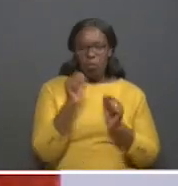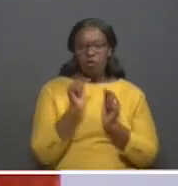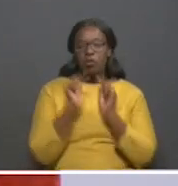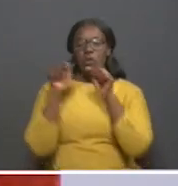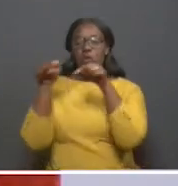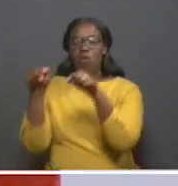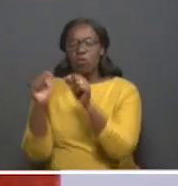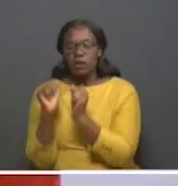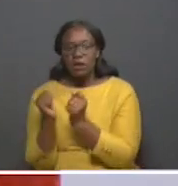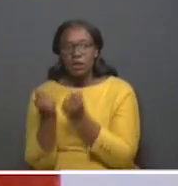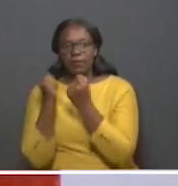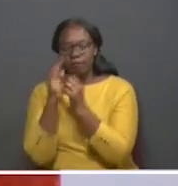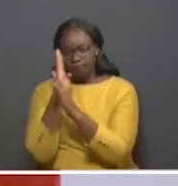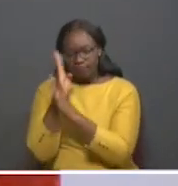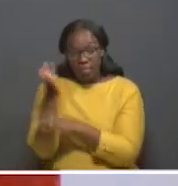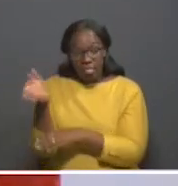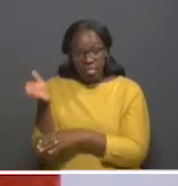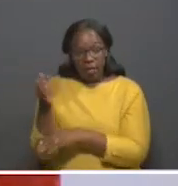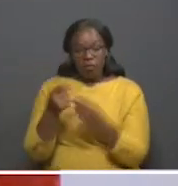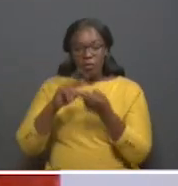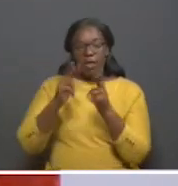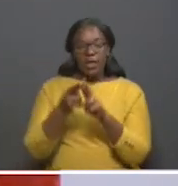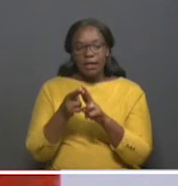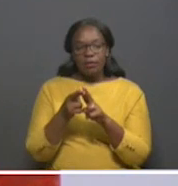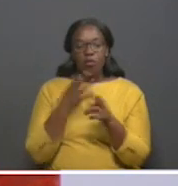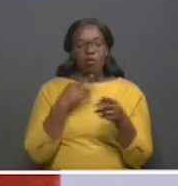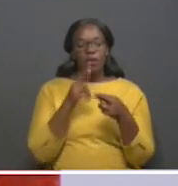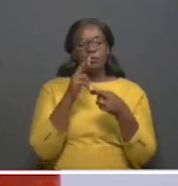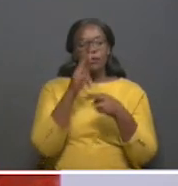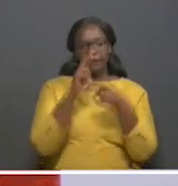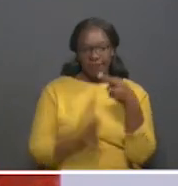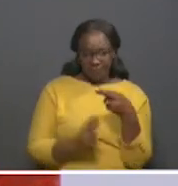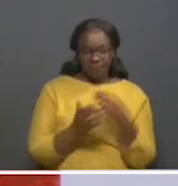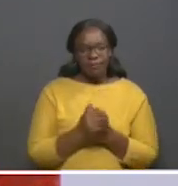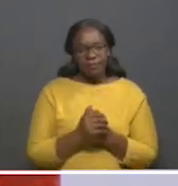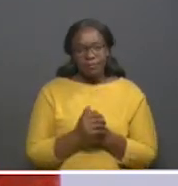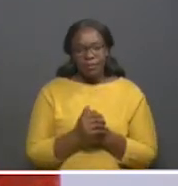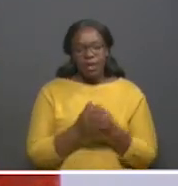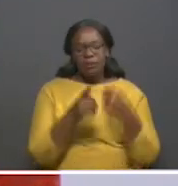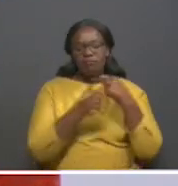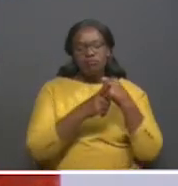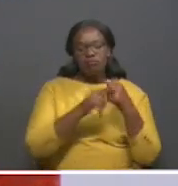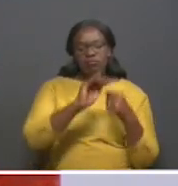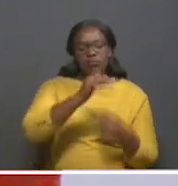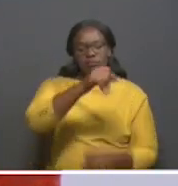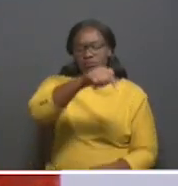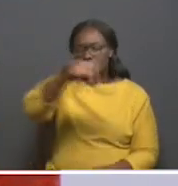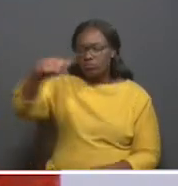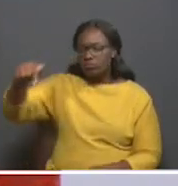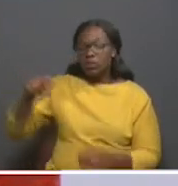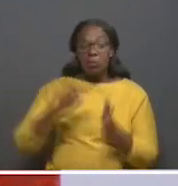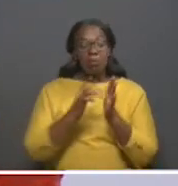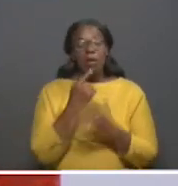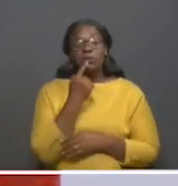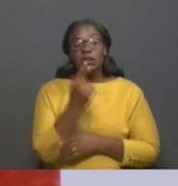the right of asylum from the relatives seeking revenge. The six designated cities, as the Bible says,